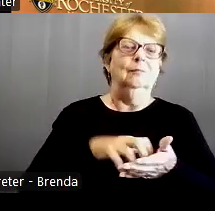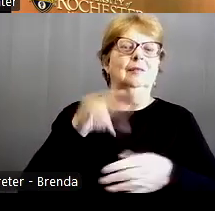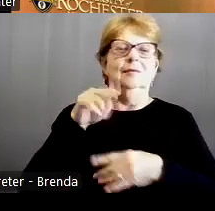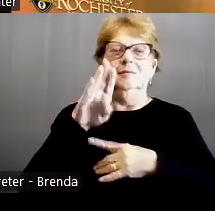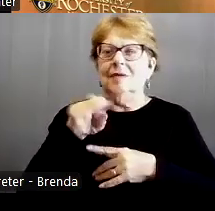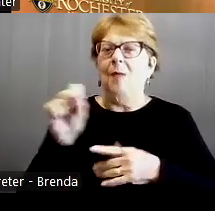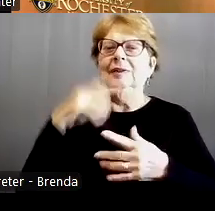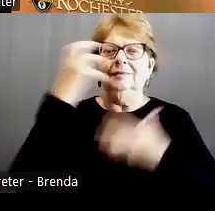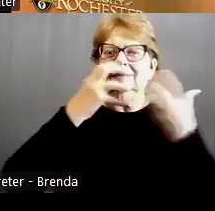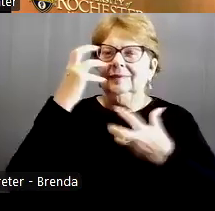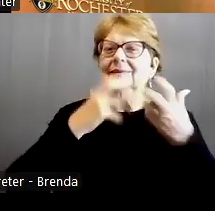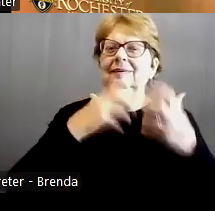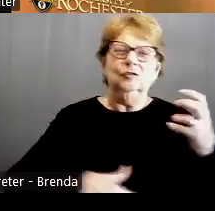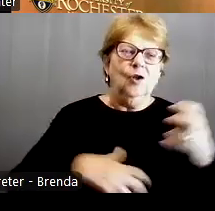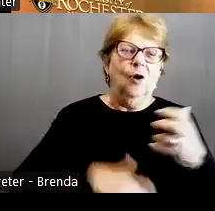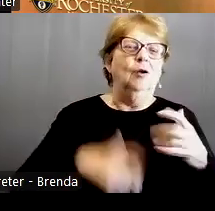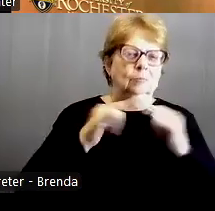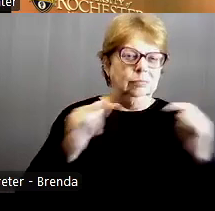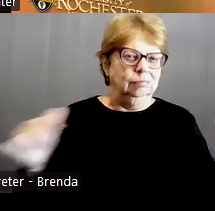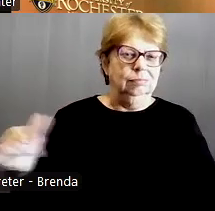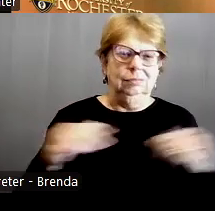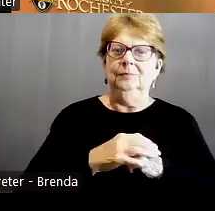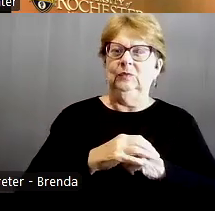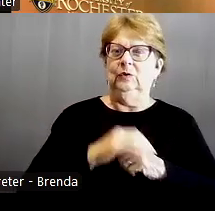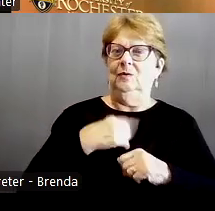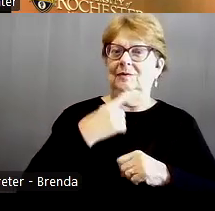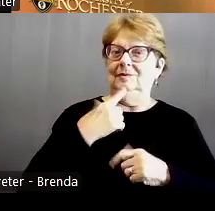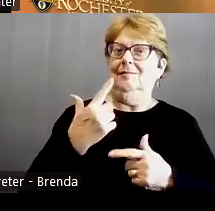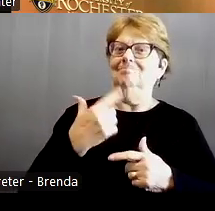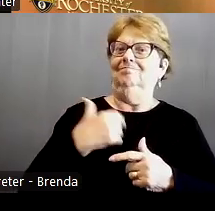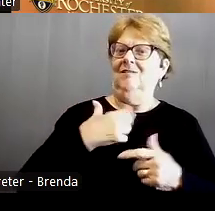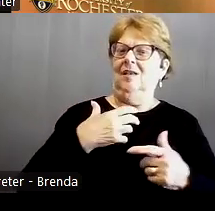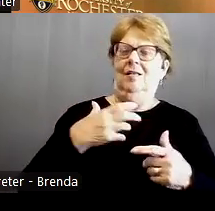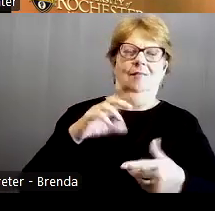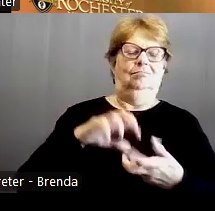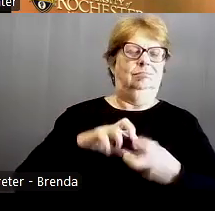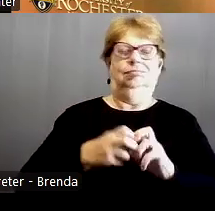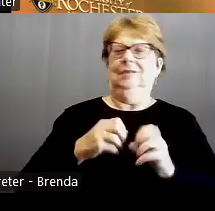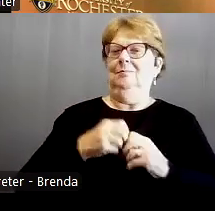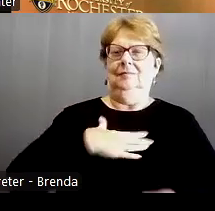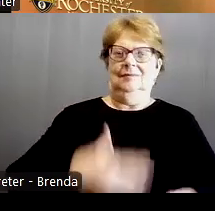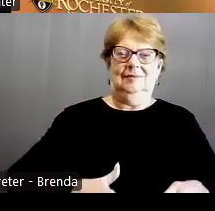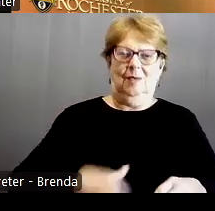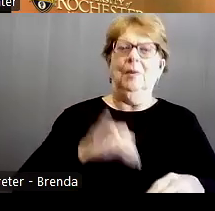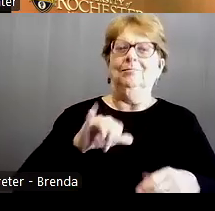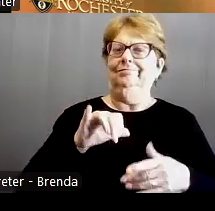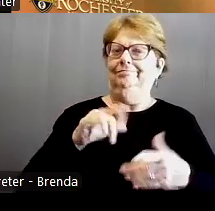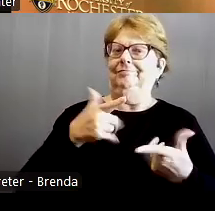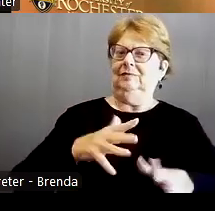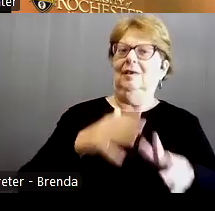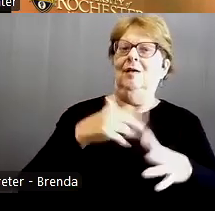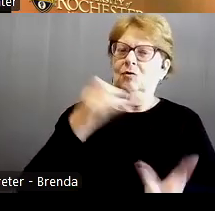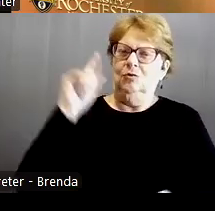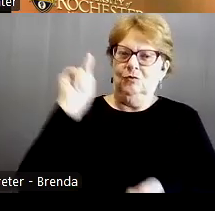So they say, I get a knot in my, I'm angry, I feel that like a knot in my stomach. That's a sign of anxiety about the feeling, not the feeling itself. We want to reduce the anxiety